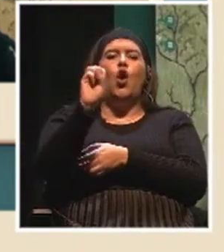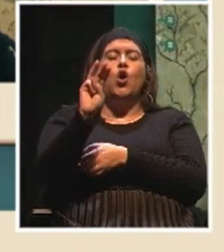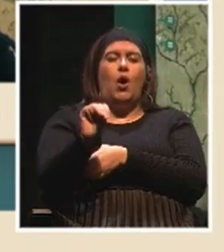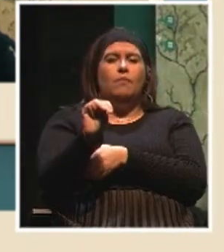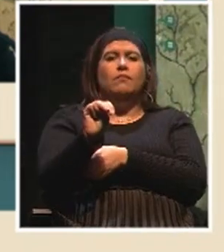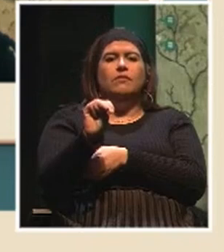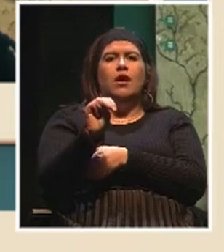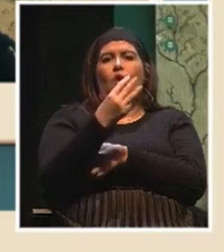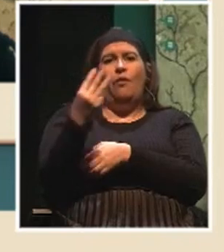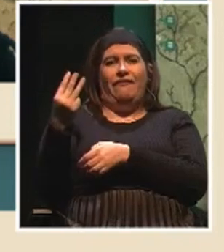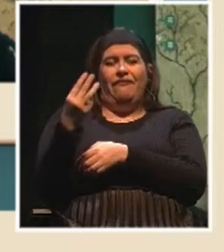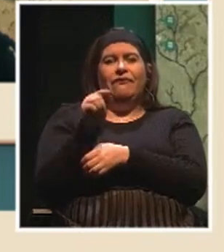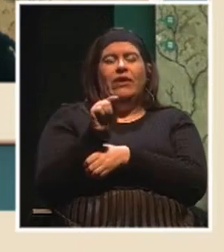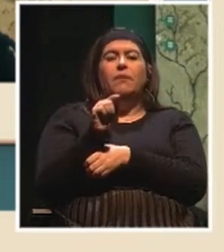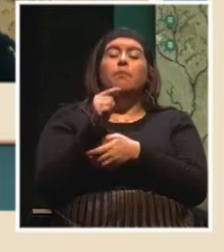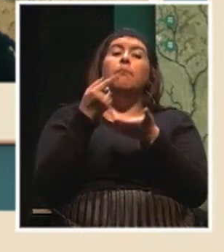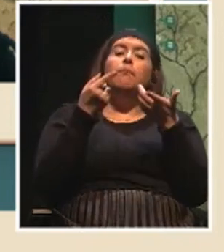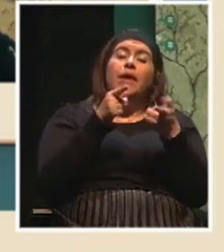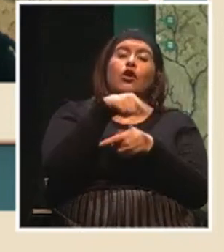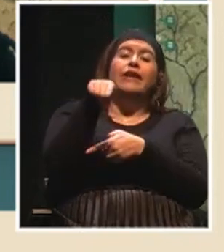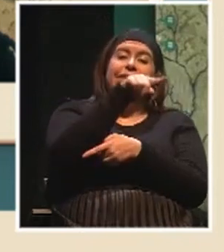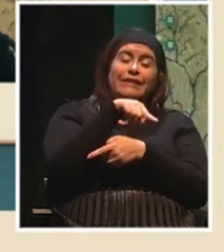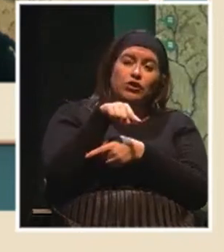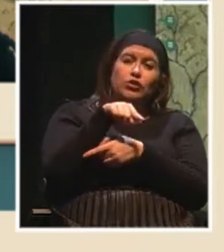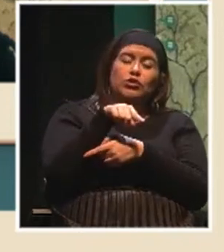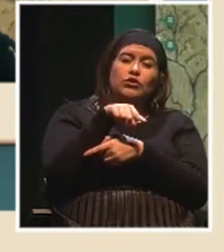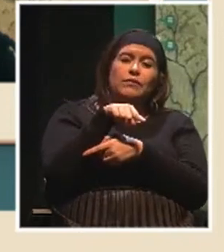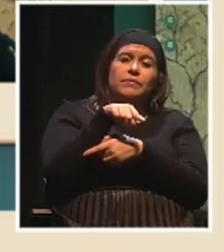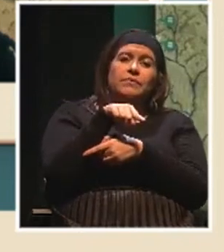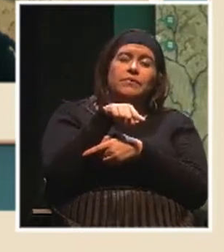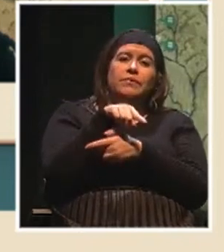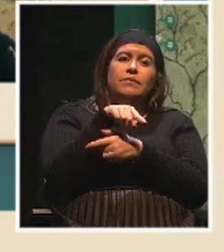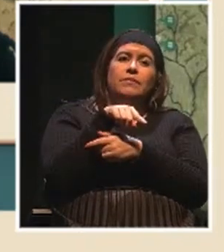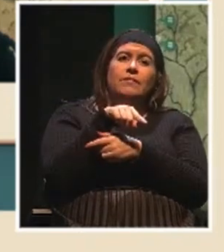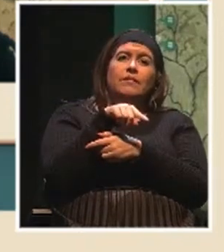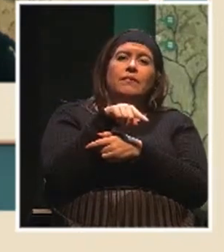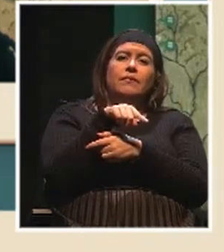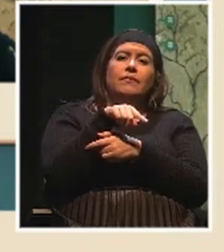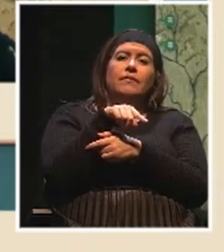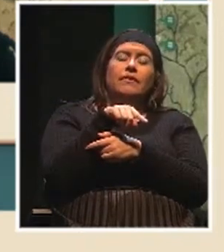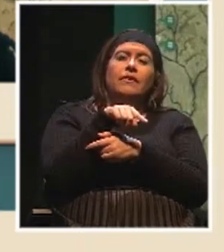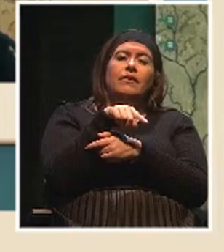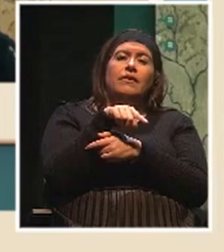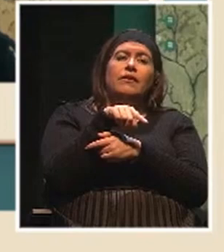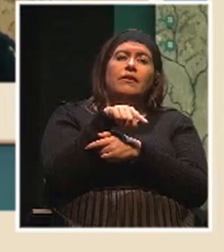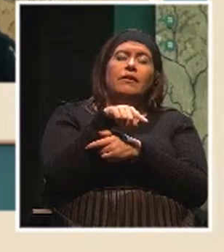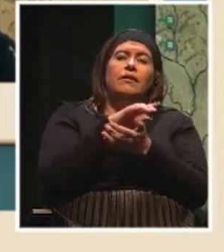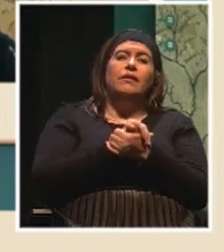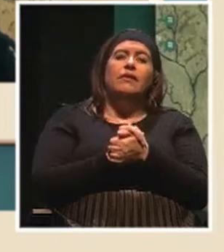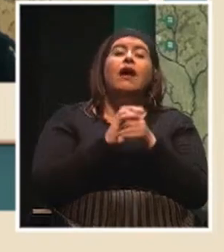But they would just put up whatever the advertising group put out